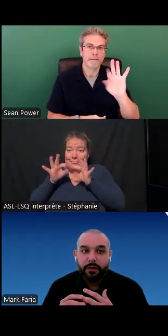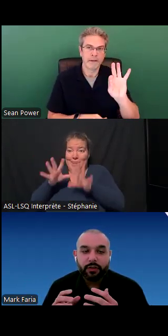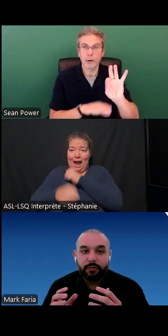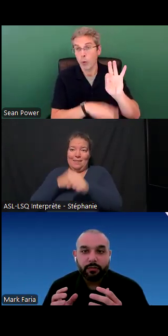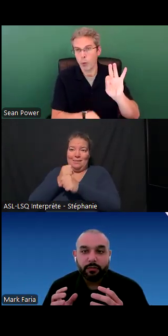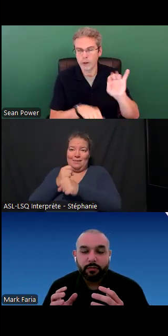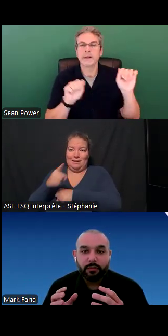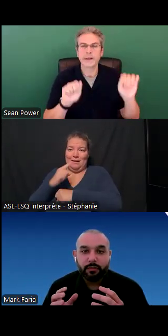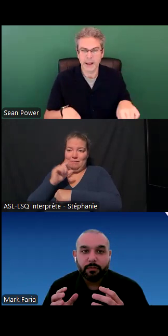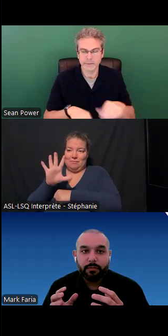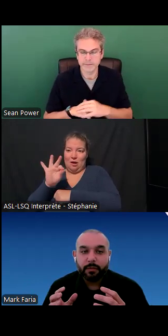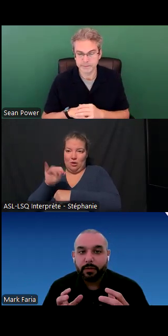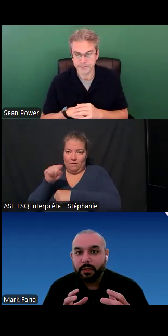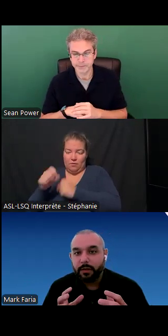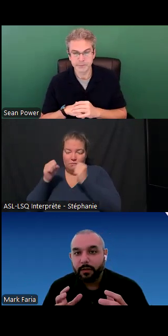There's